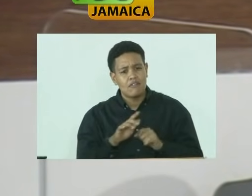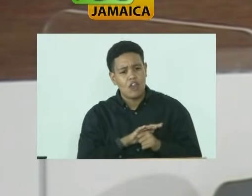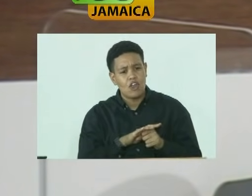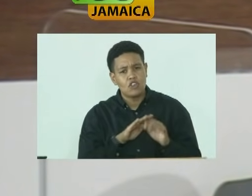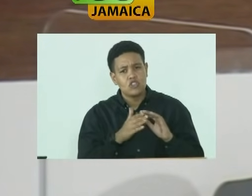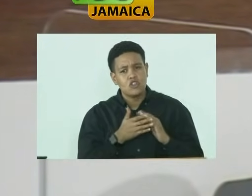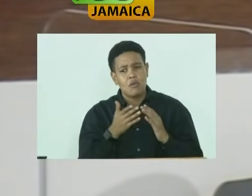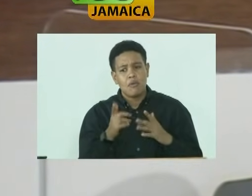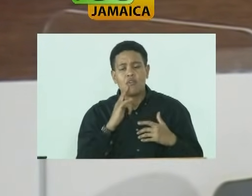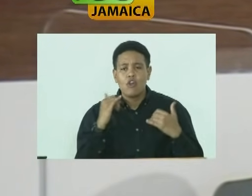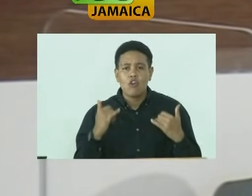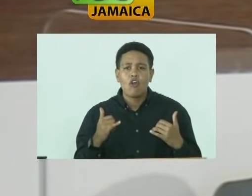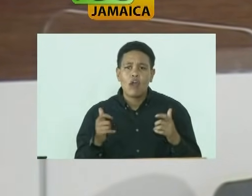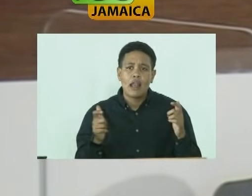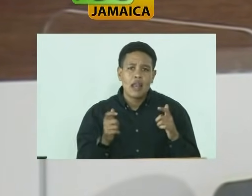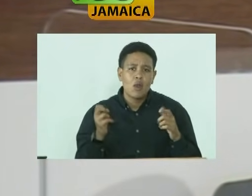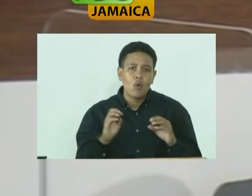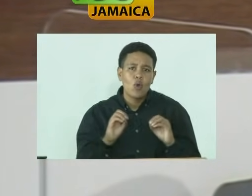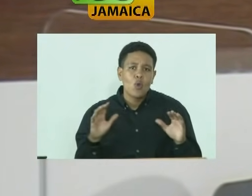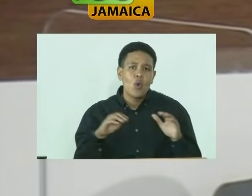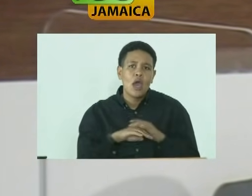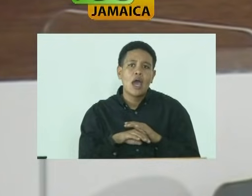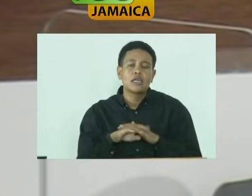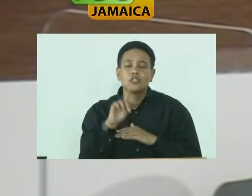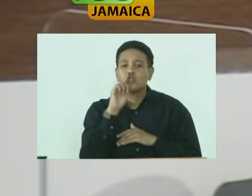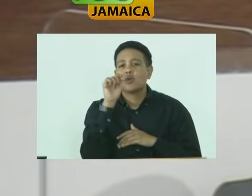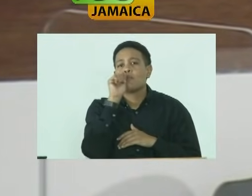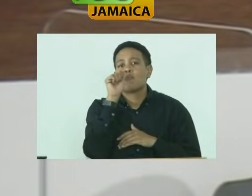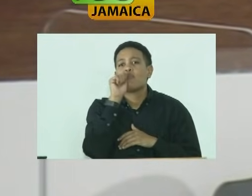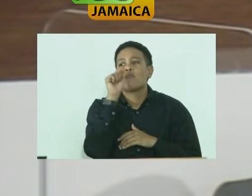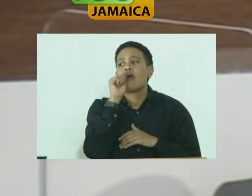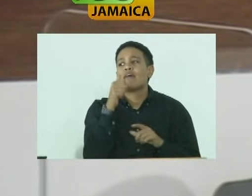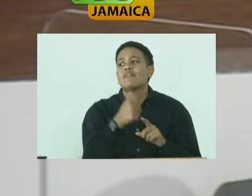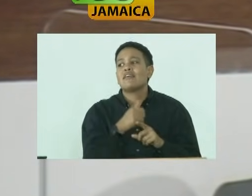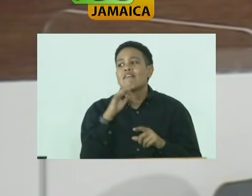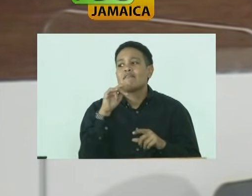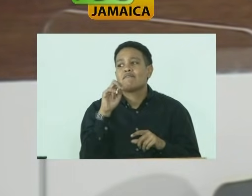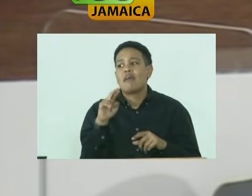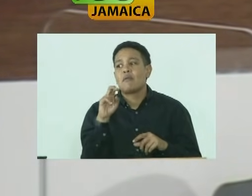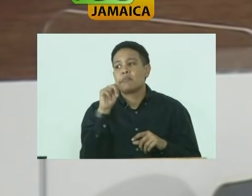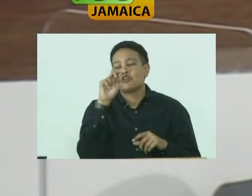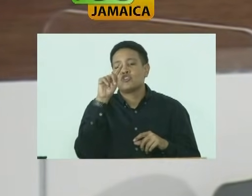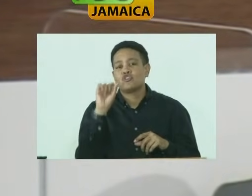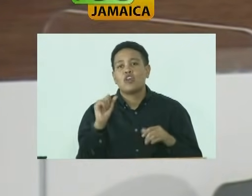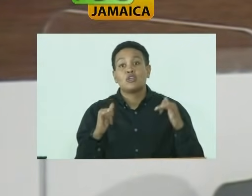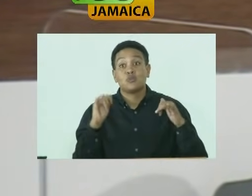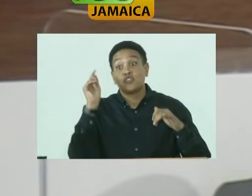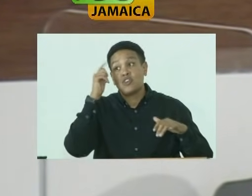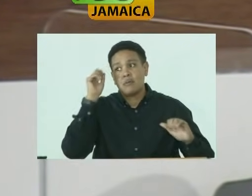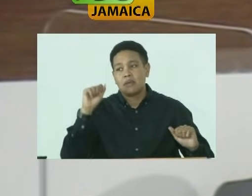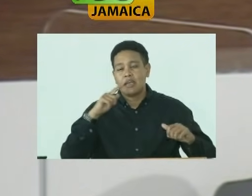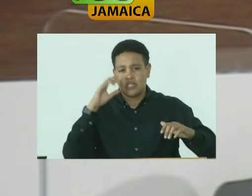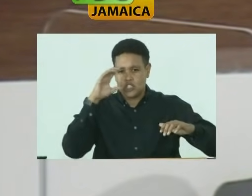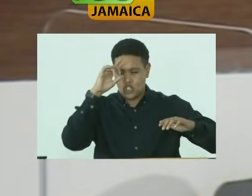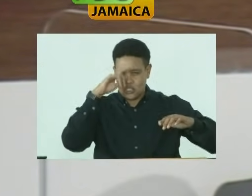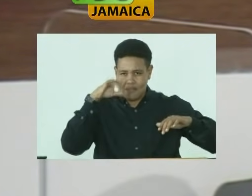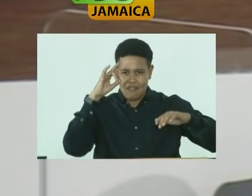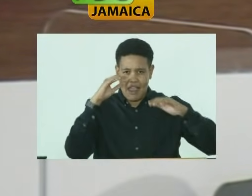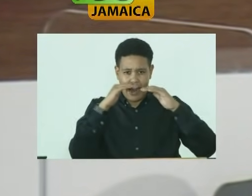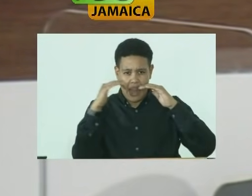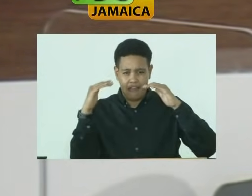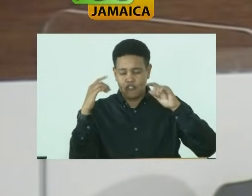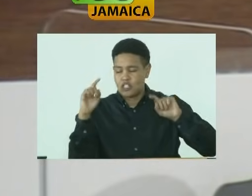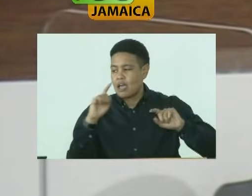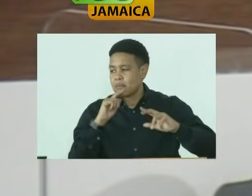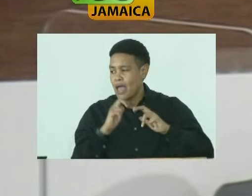is currently little or no access to private dark fiber strands, which the government could seek to leverage. The